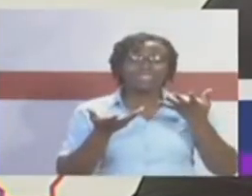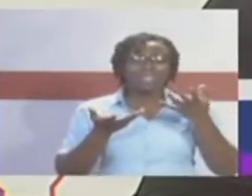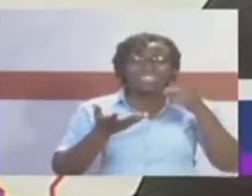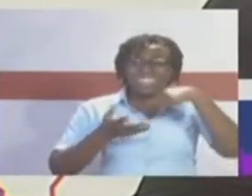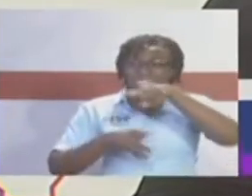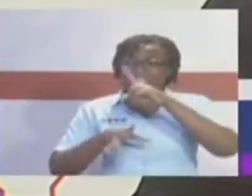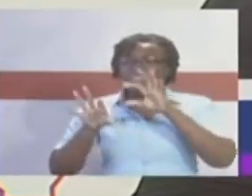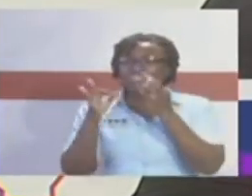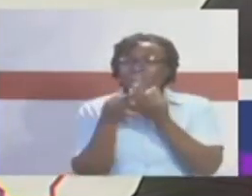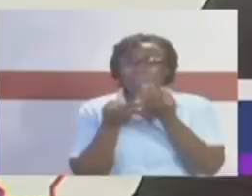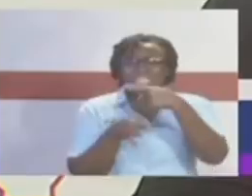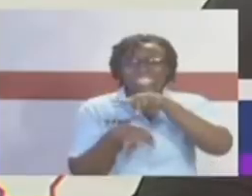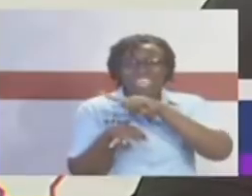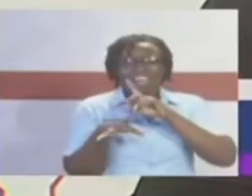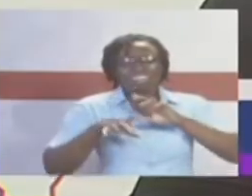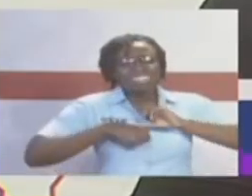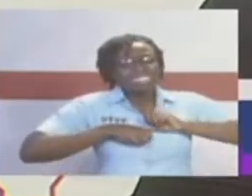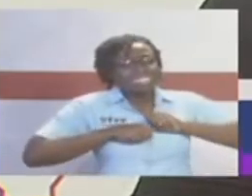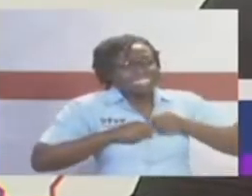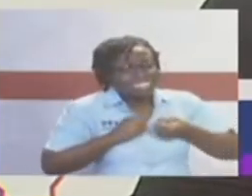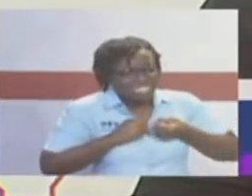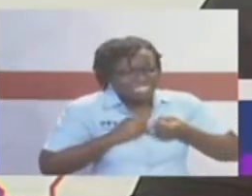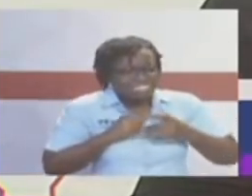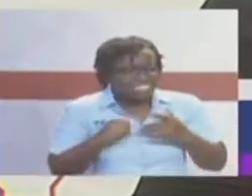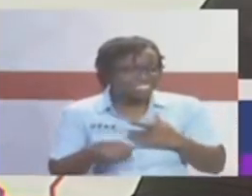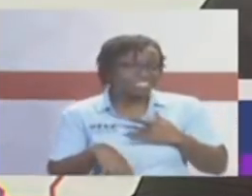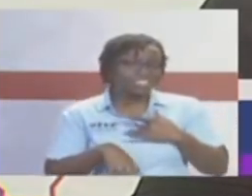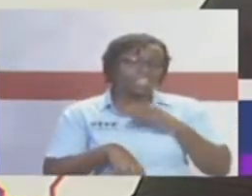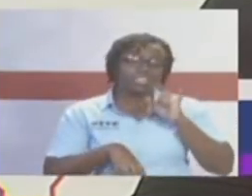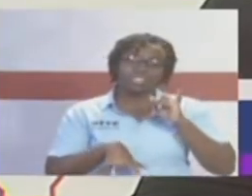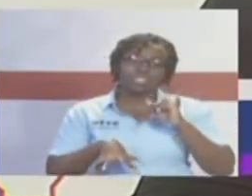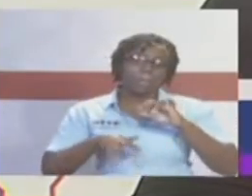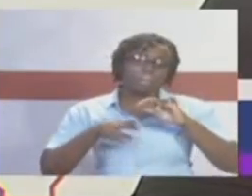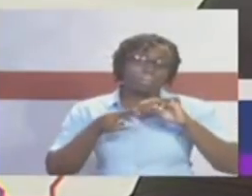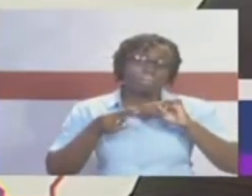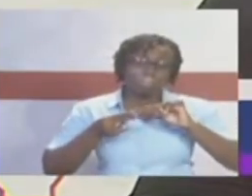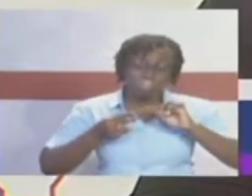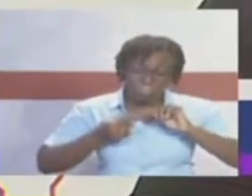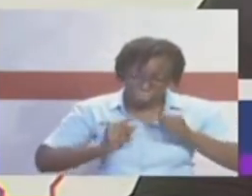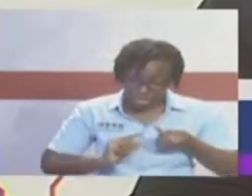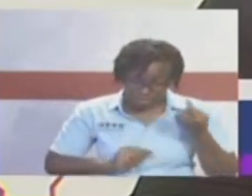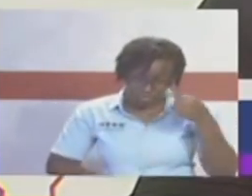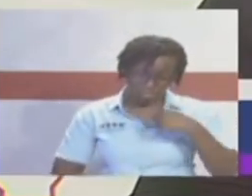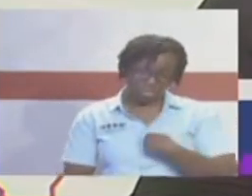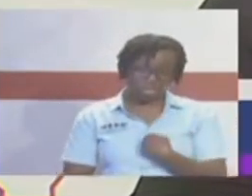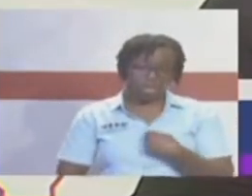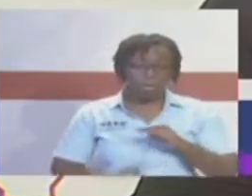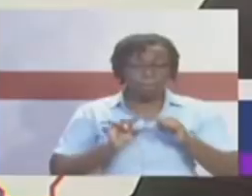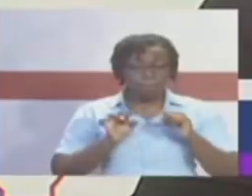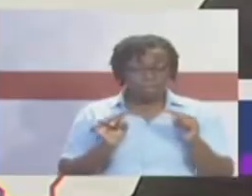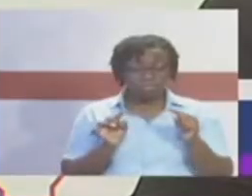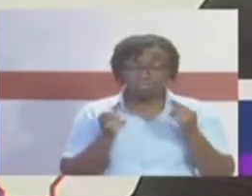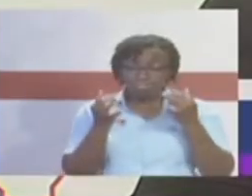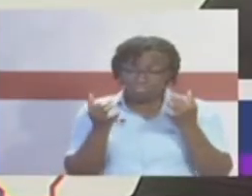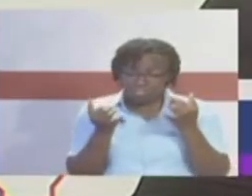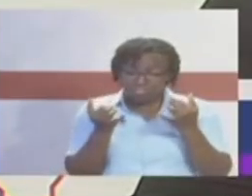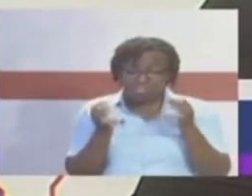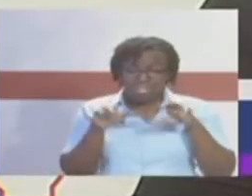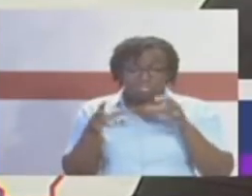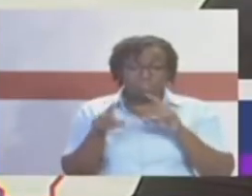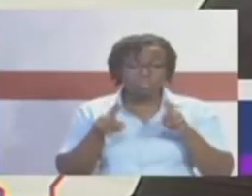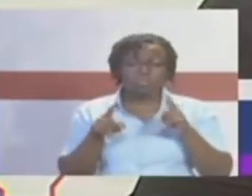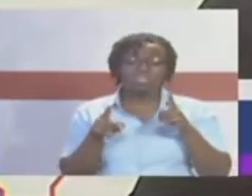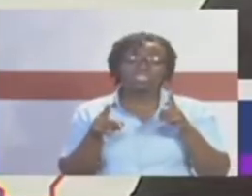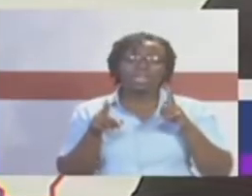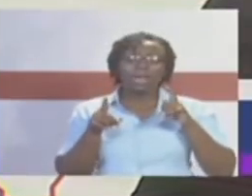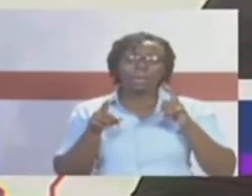relatives hurt to the core. This is very painful for me. But in the moment, all I can do is be